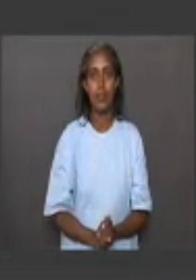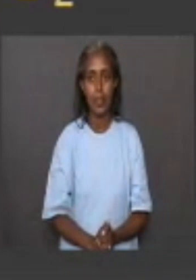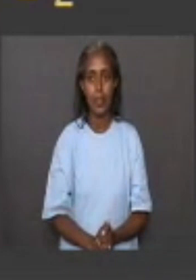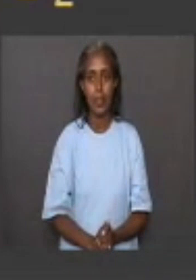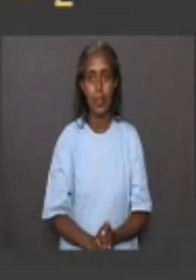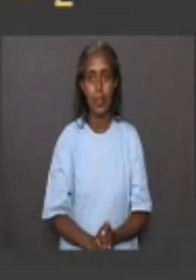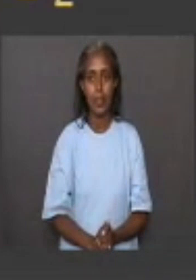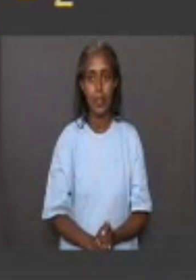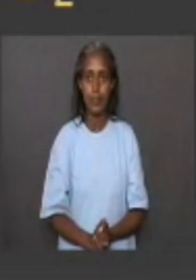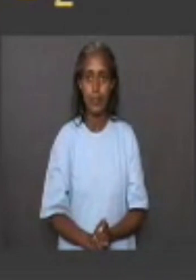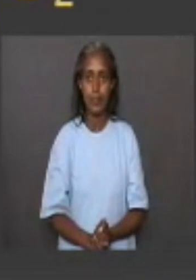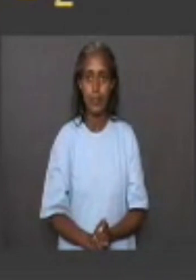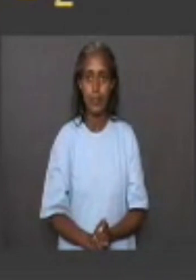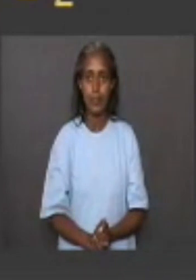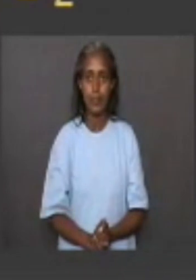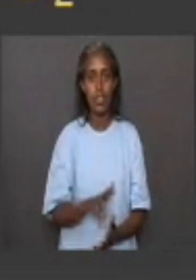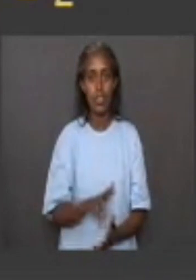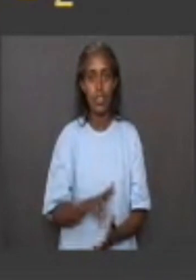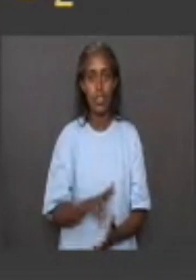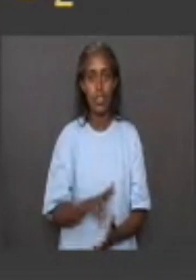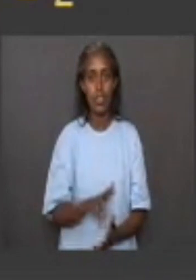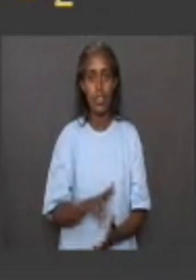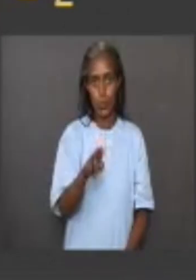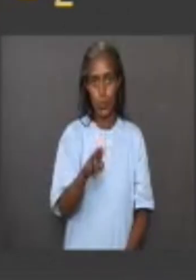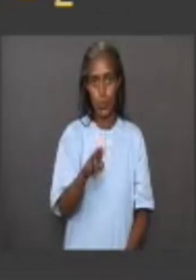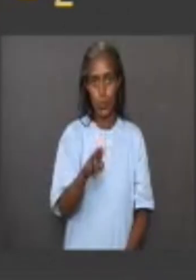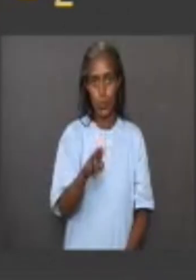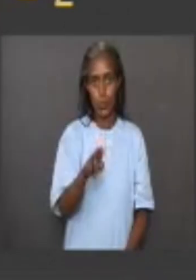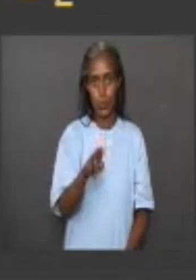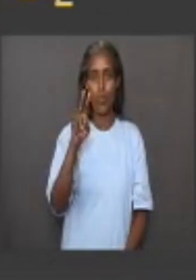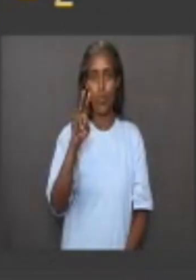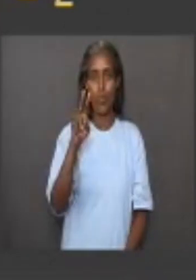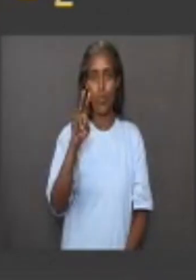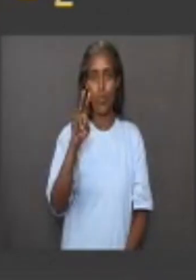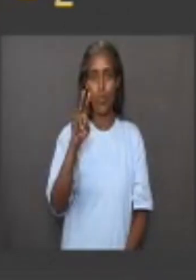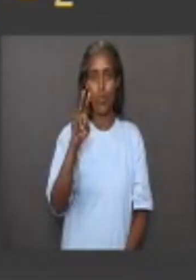The cube root of